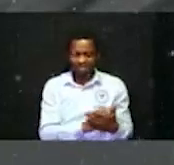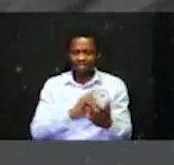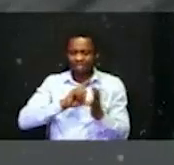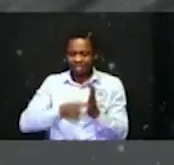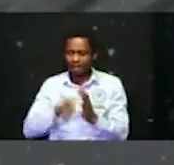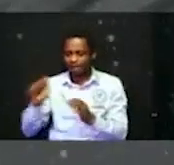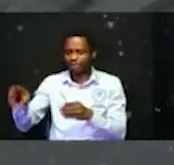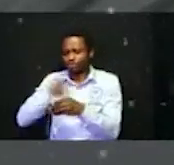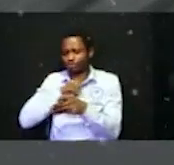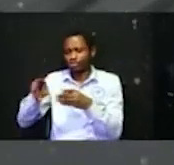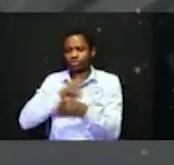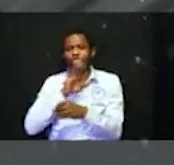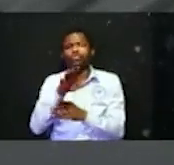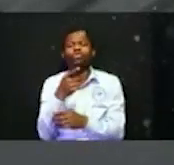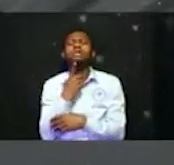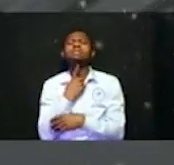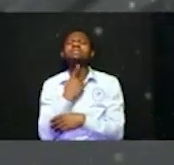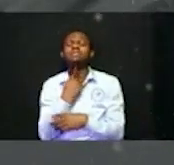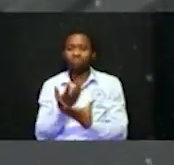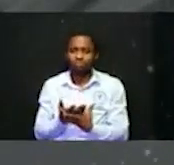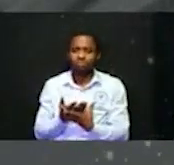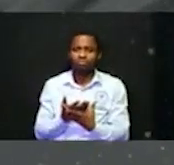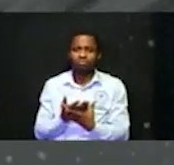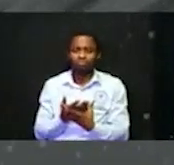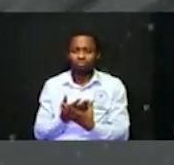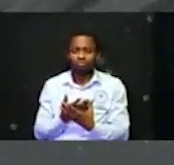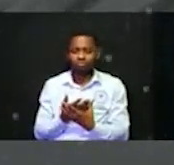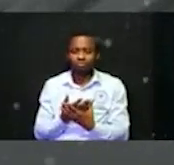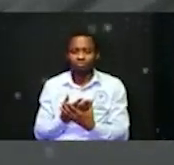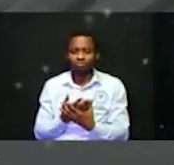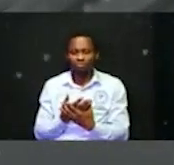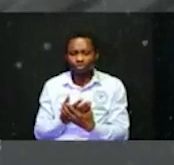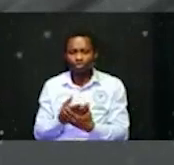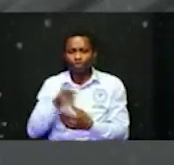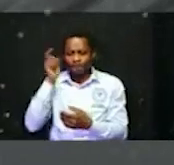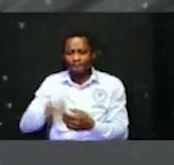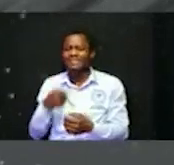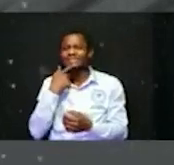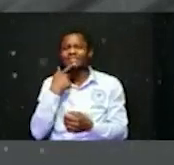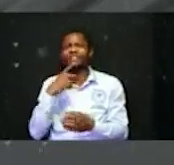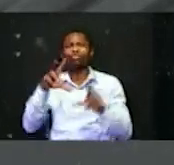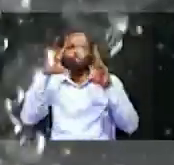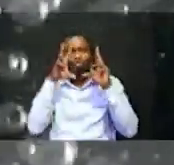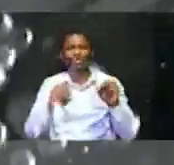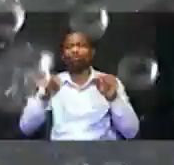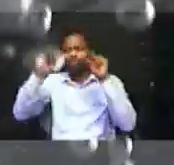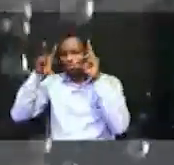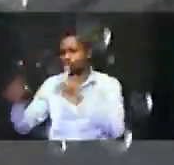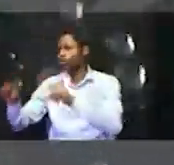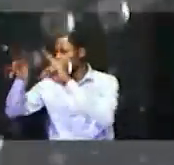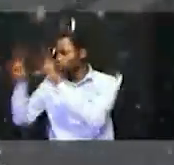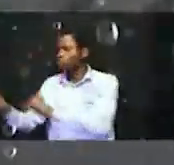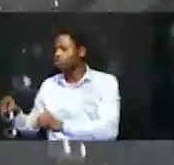your appetite. You have to say no to all ungodliness by the help of the